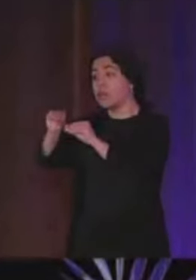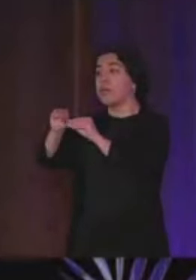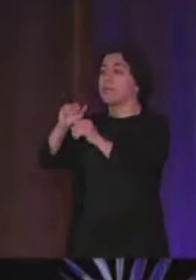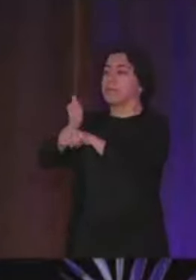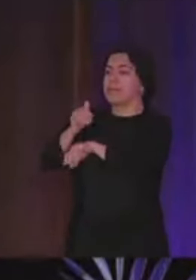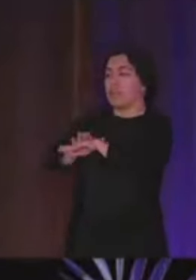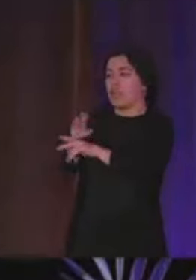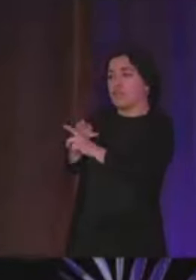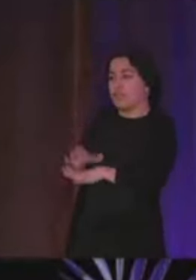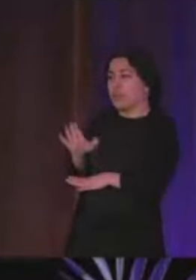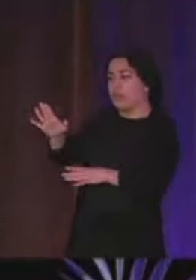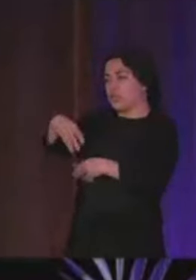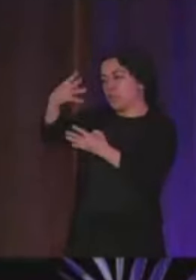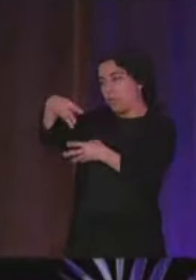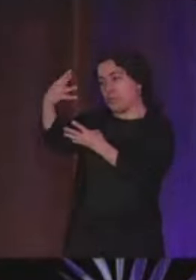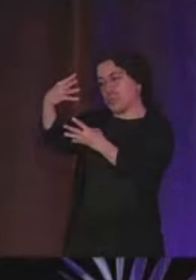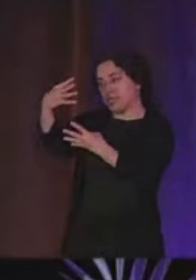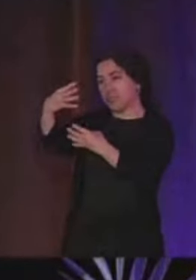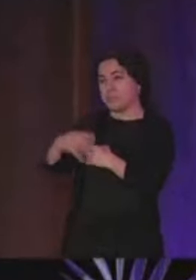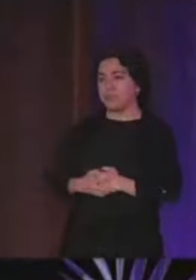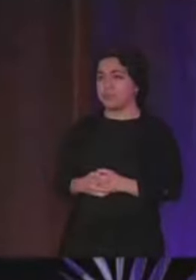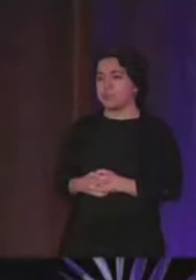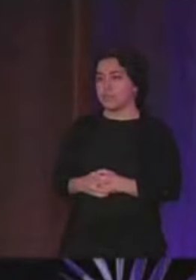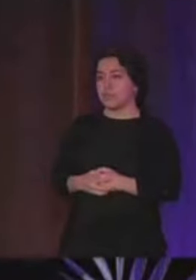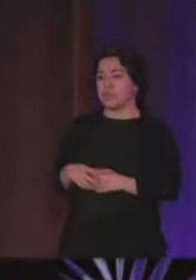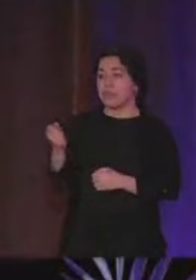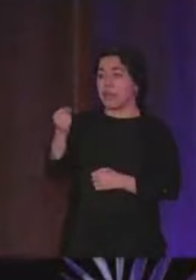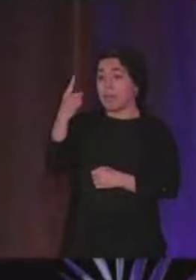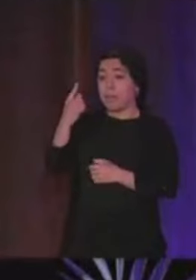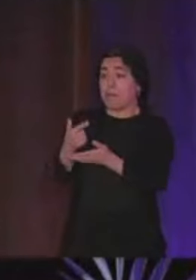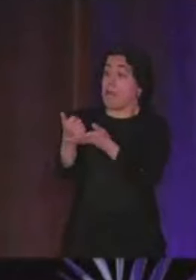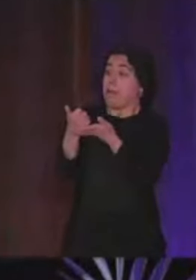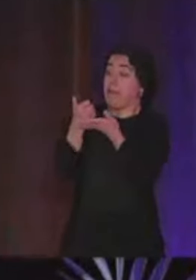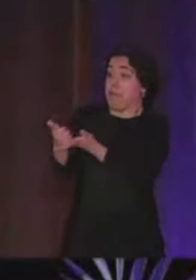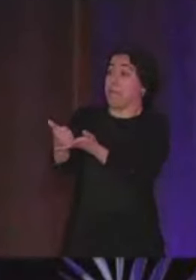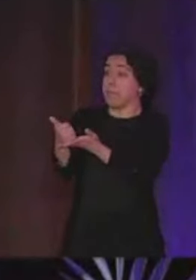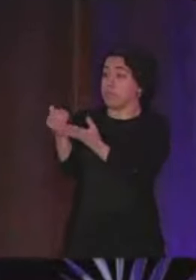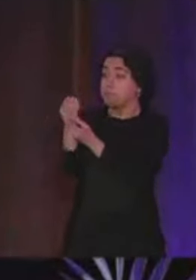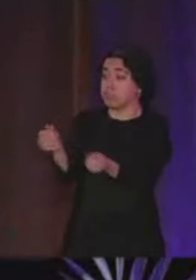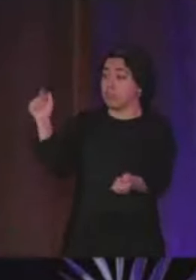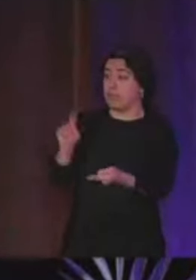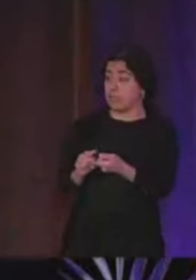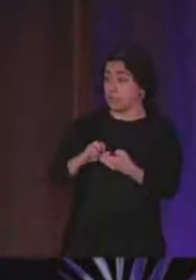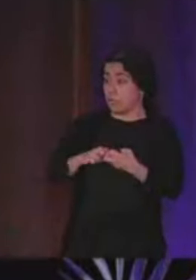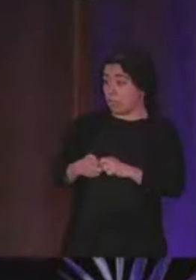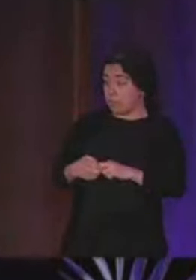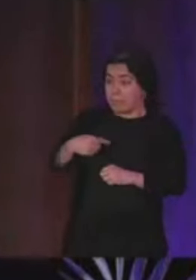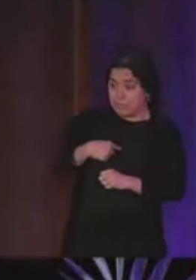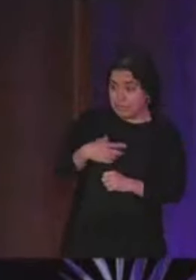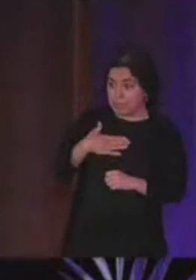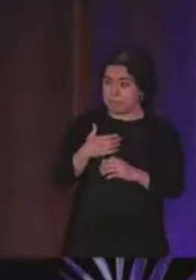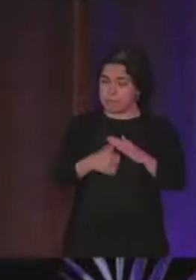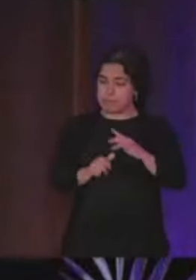scroll. So to help alleviate these problems, me and the basement team built